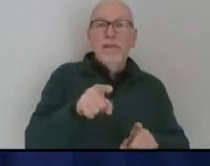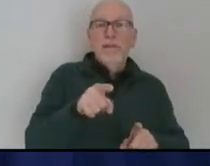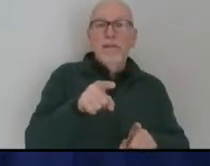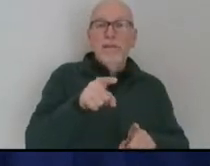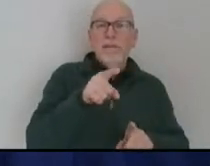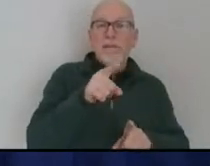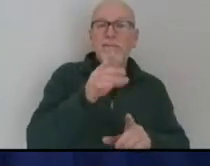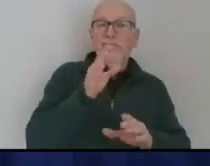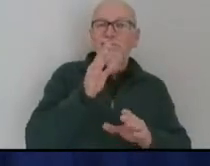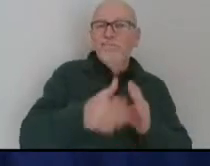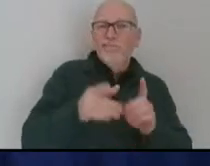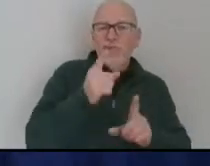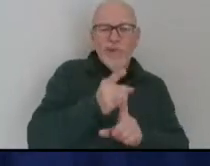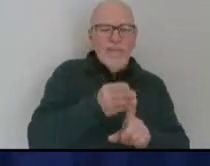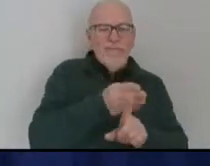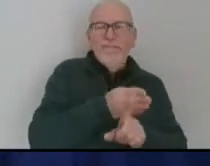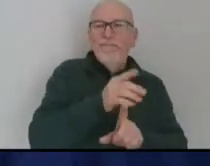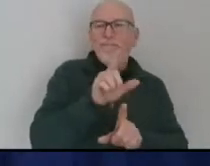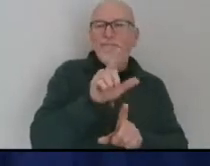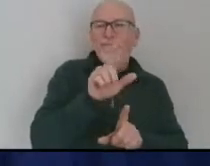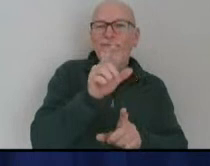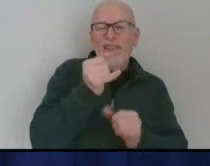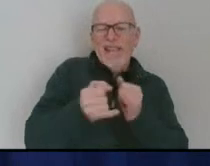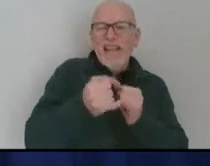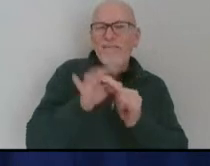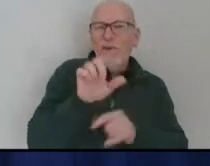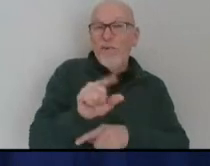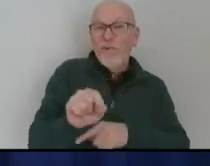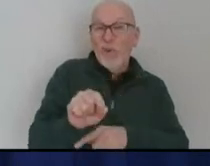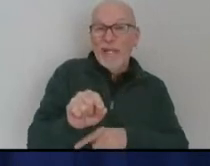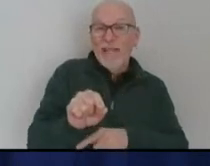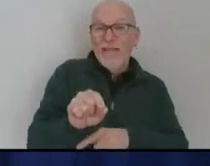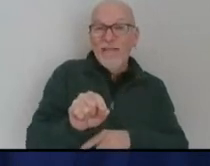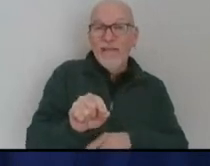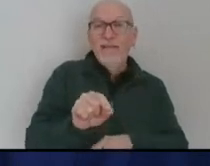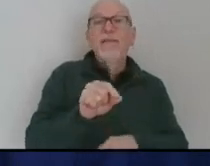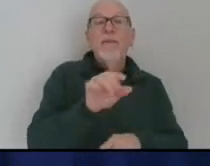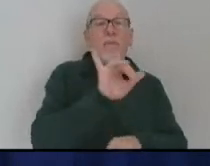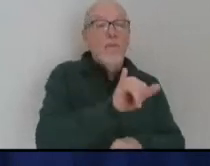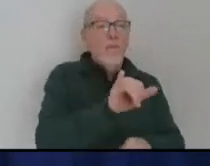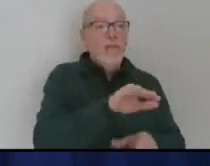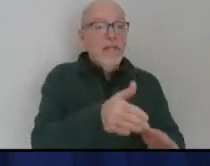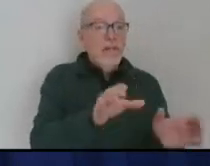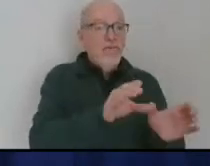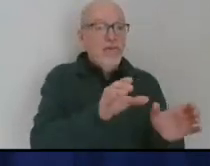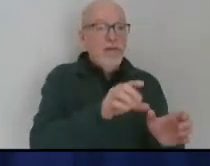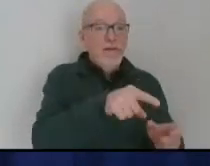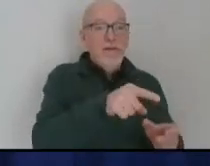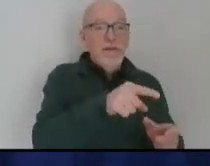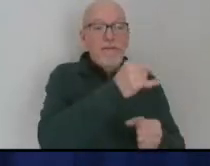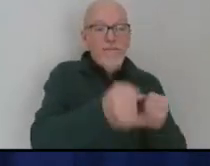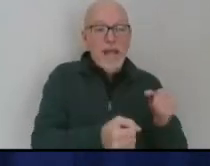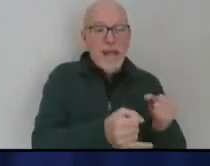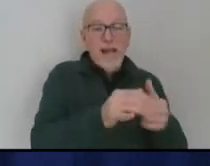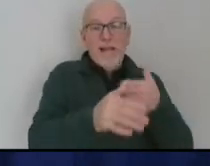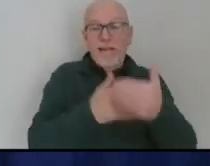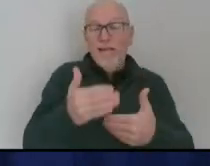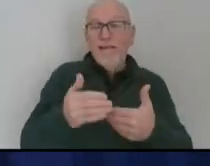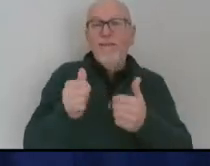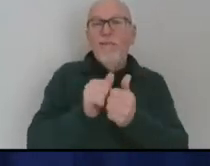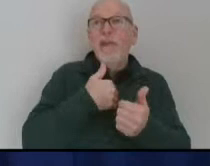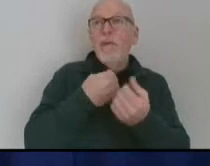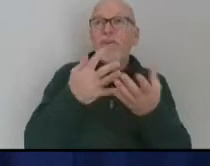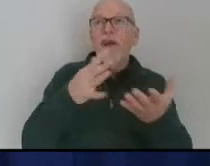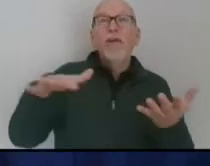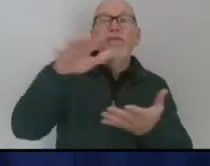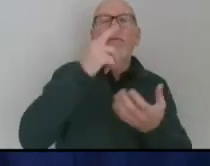were completed right at the end of 2020, and being able to get those certificates finalized through our providers, many of which